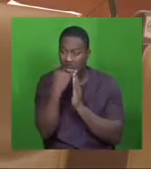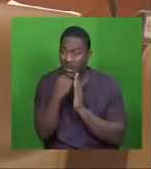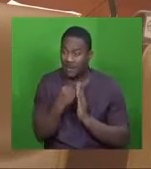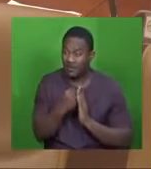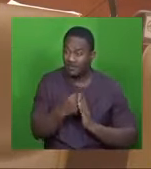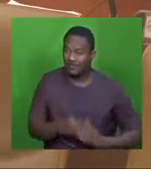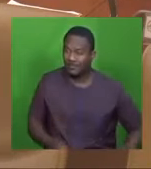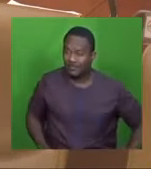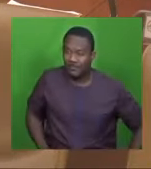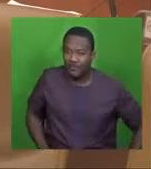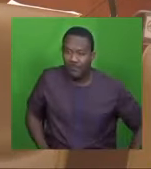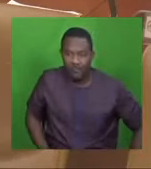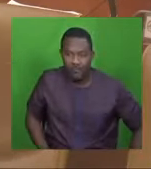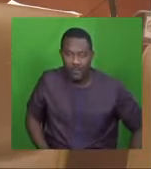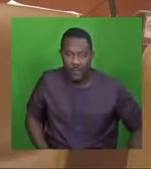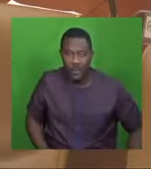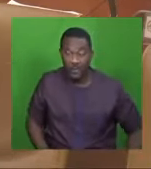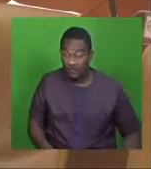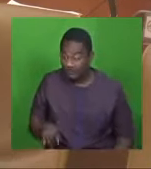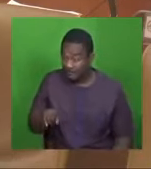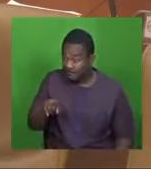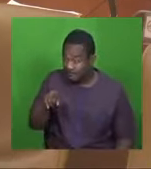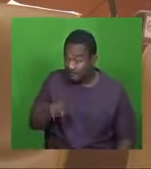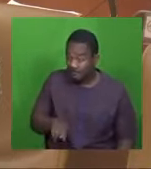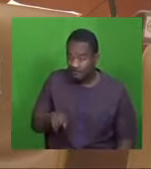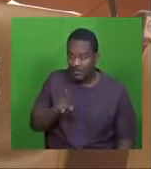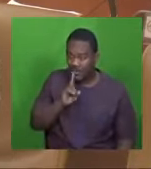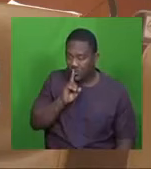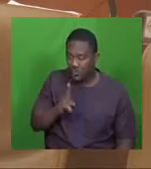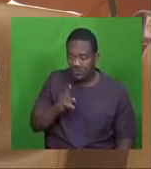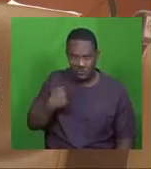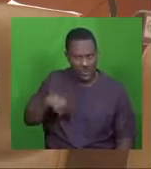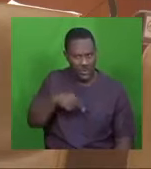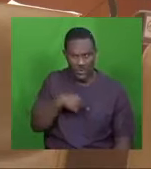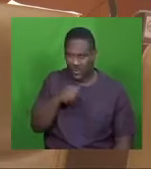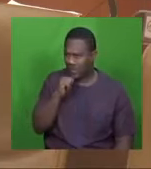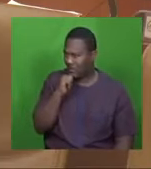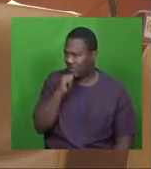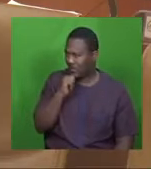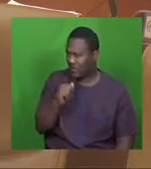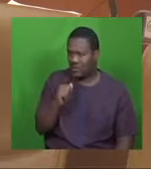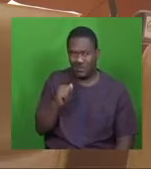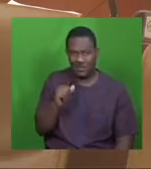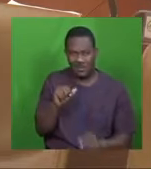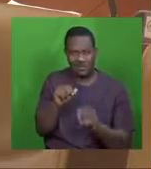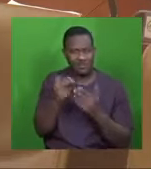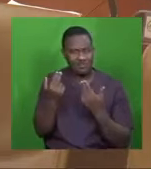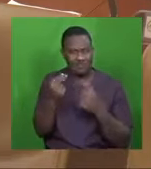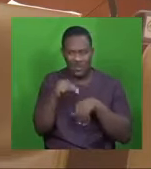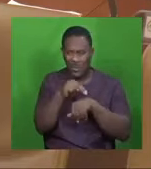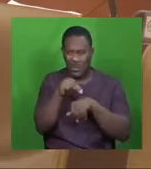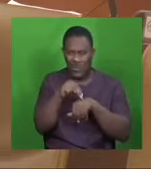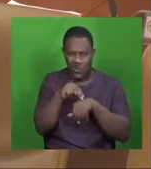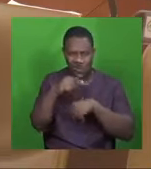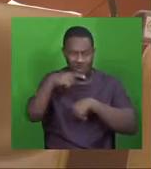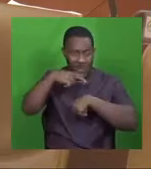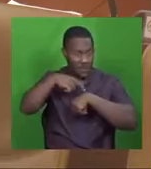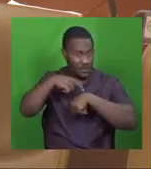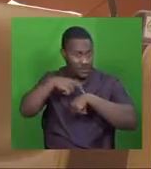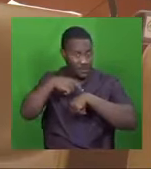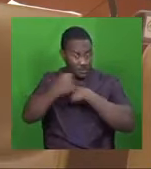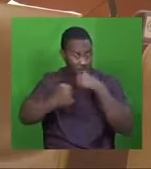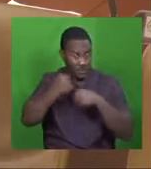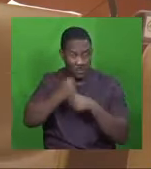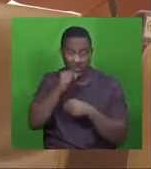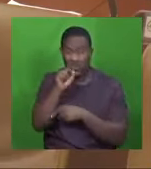Mr. Speaker, we must all admit that we are not in normal times. At the end of 2019, we